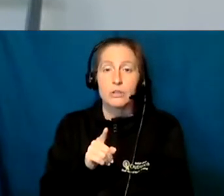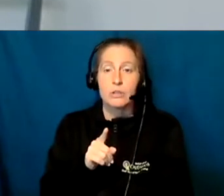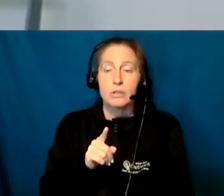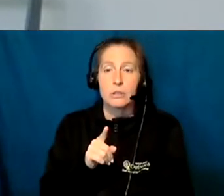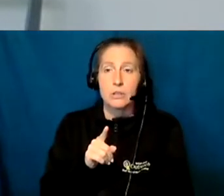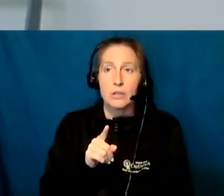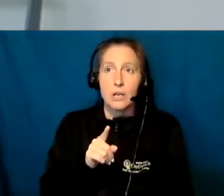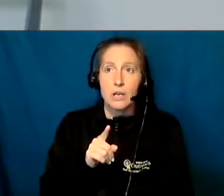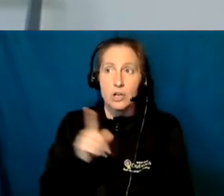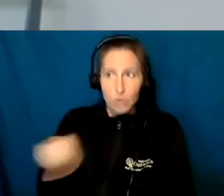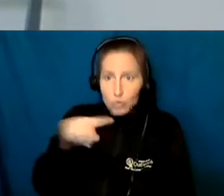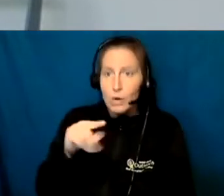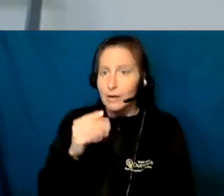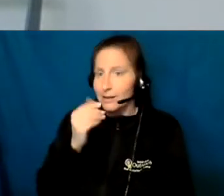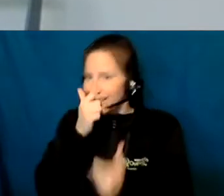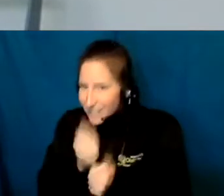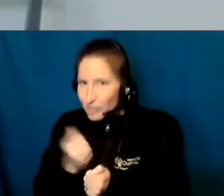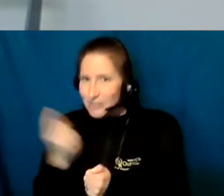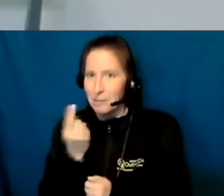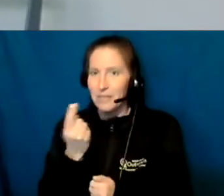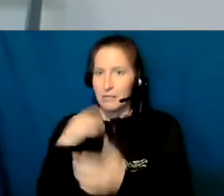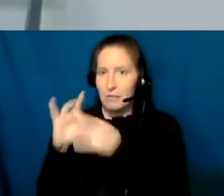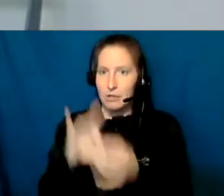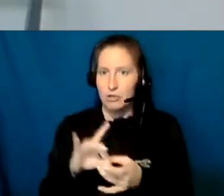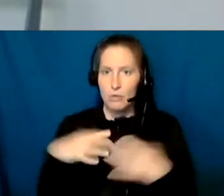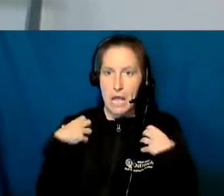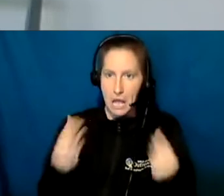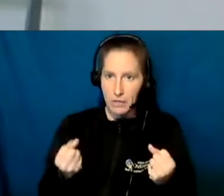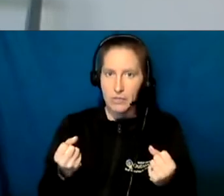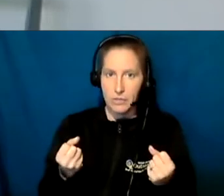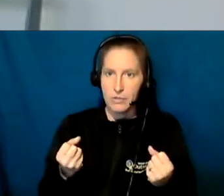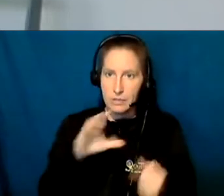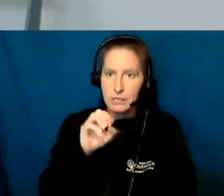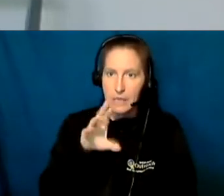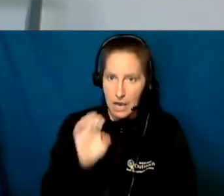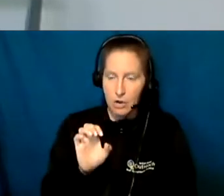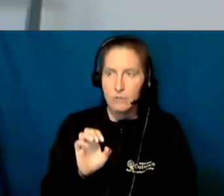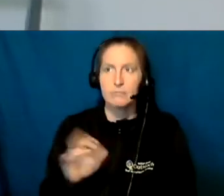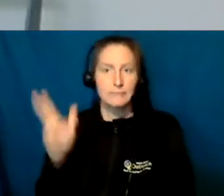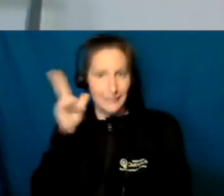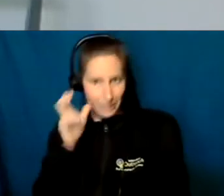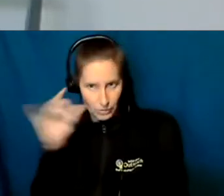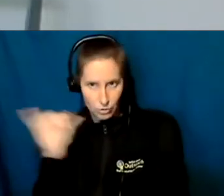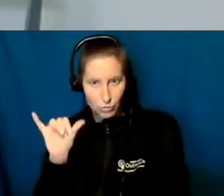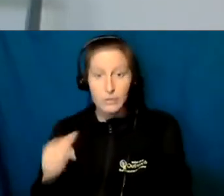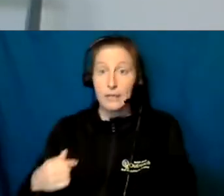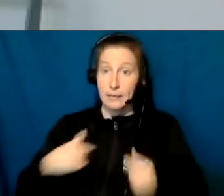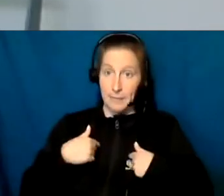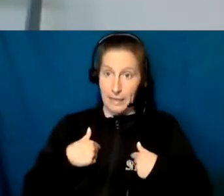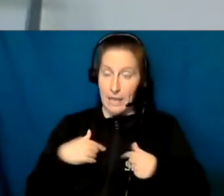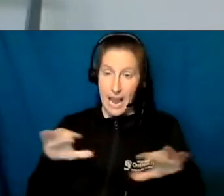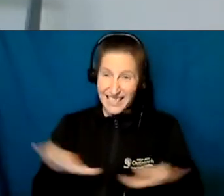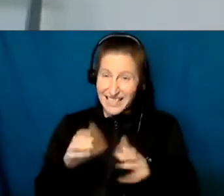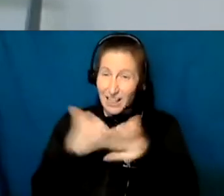interested in something related to healthcare and hearing. And then what I did a lot was